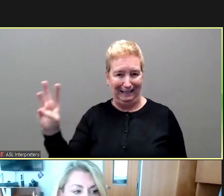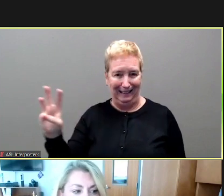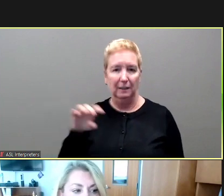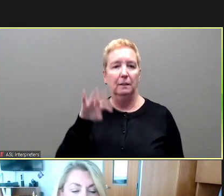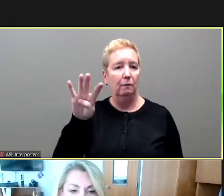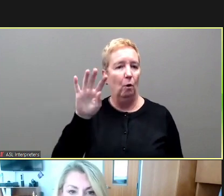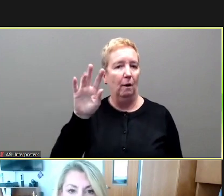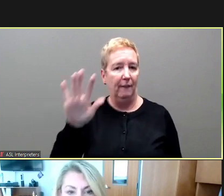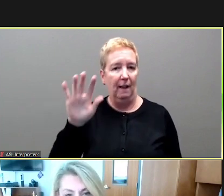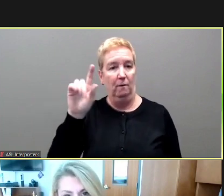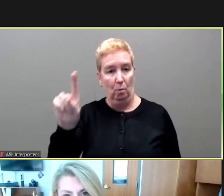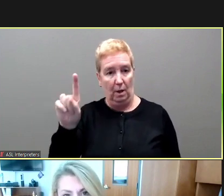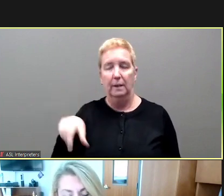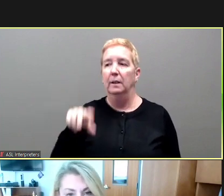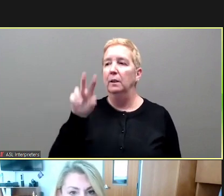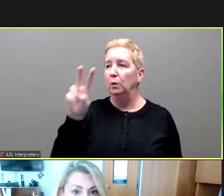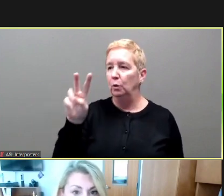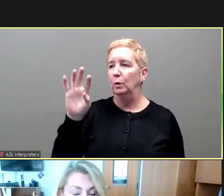1-866-451-2901.